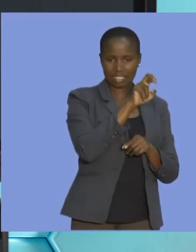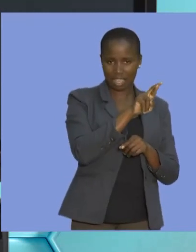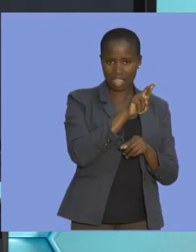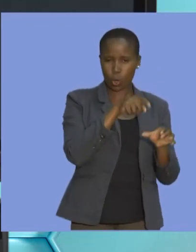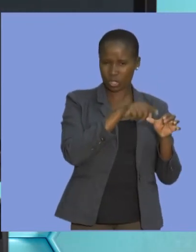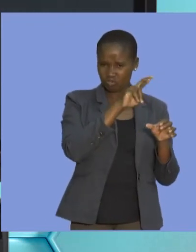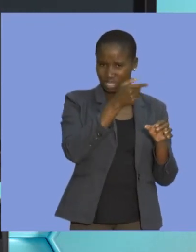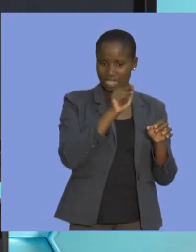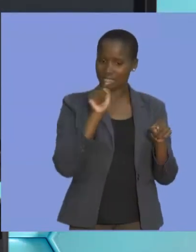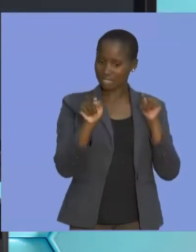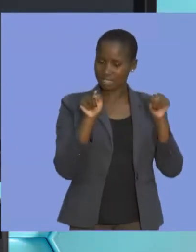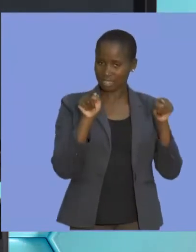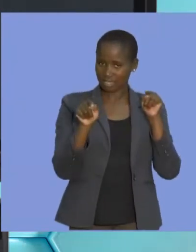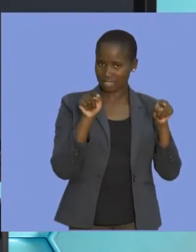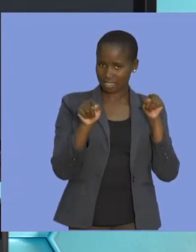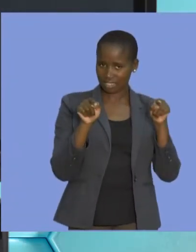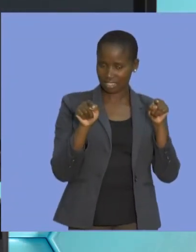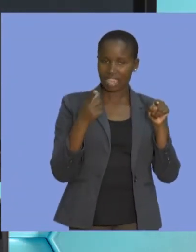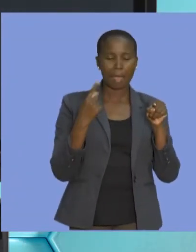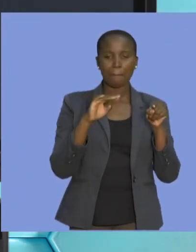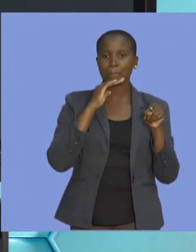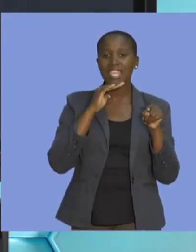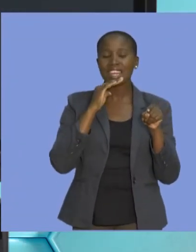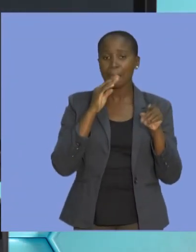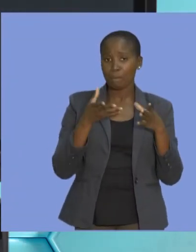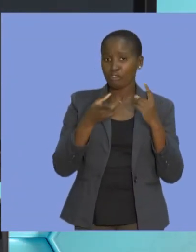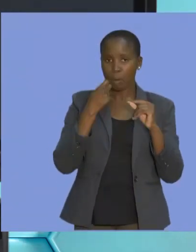measures of spread are not affected by the extreme values.